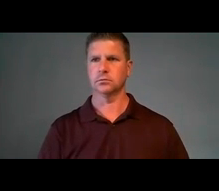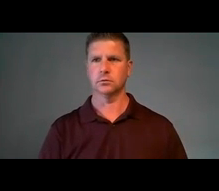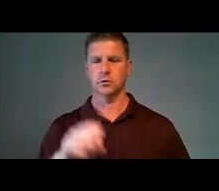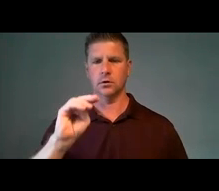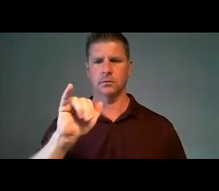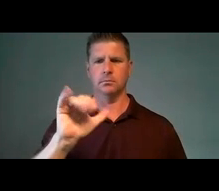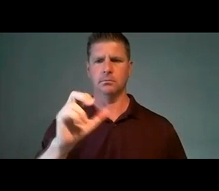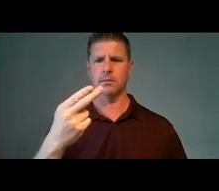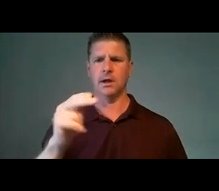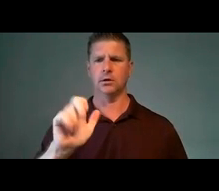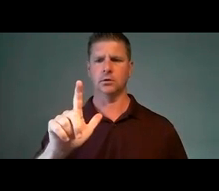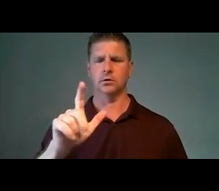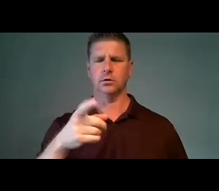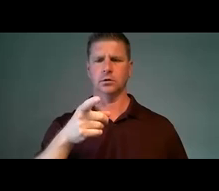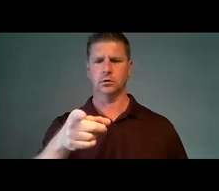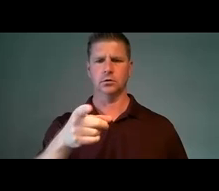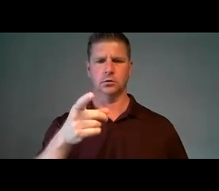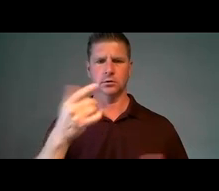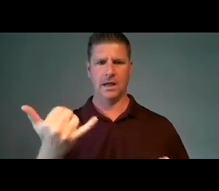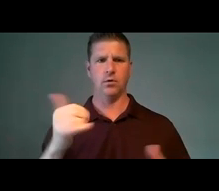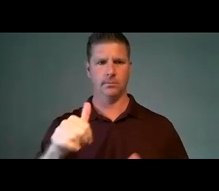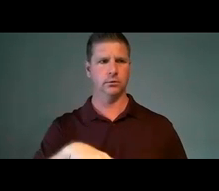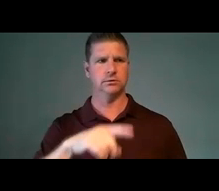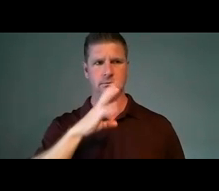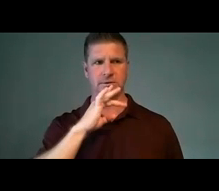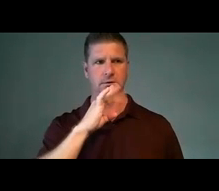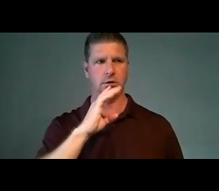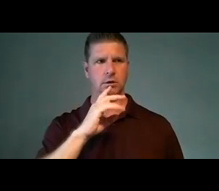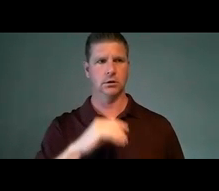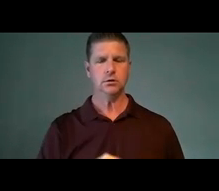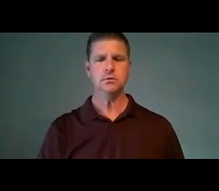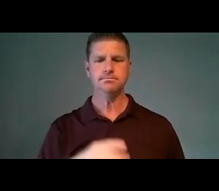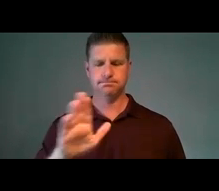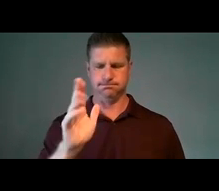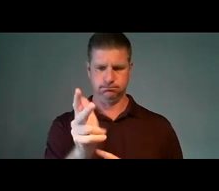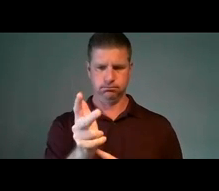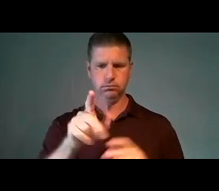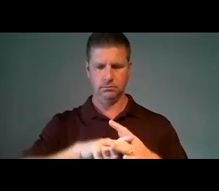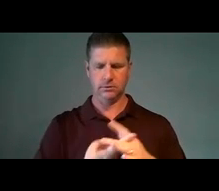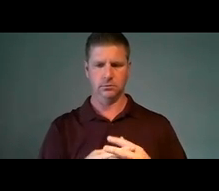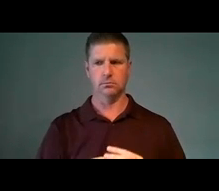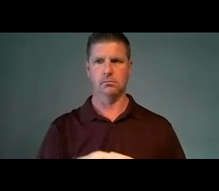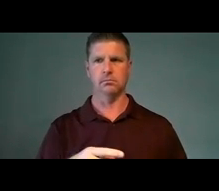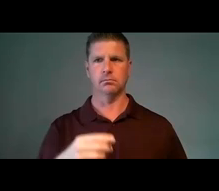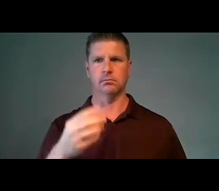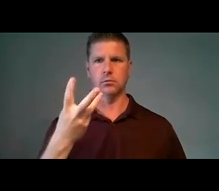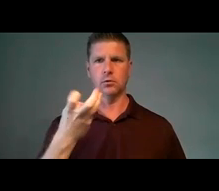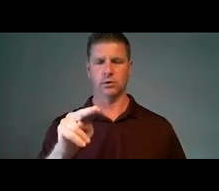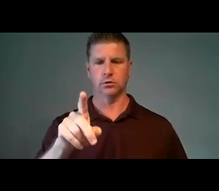Michael, you're now able to speak, so your 3 minutes will begin when you begin